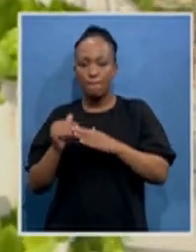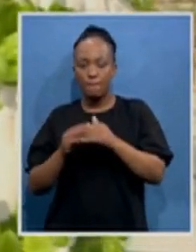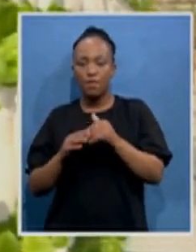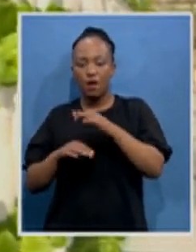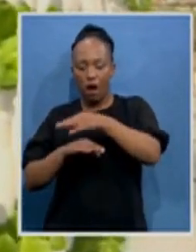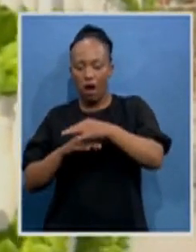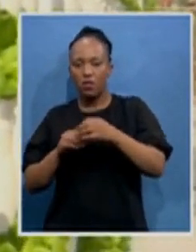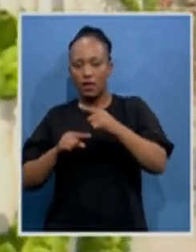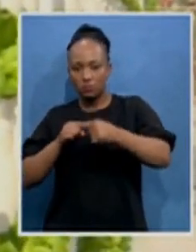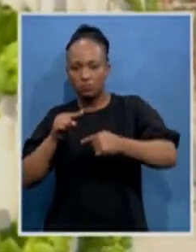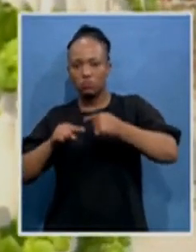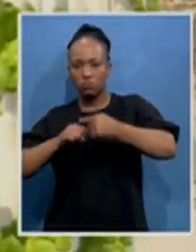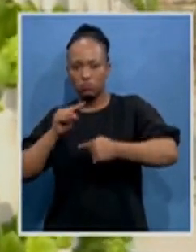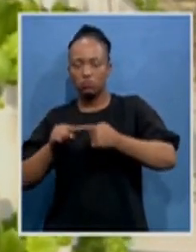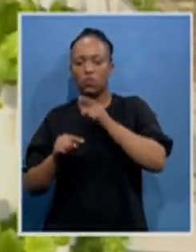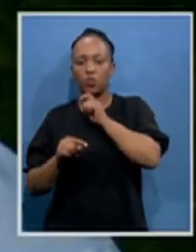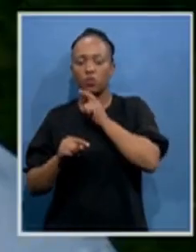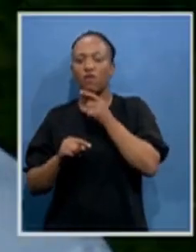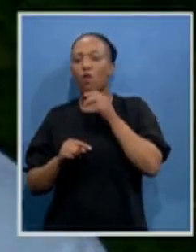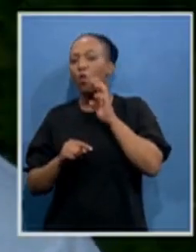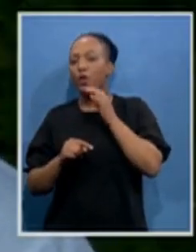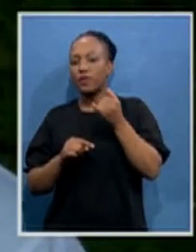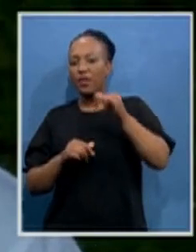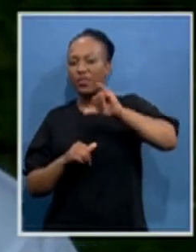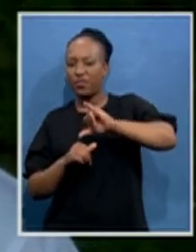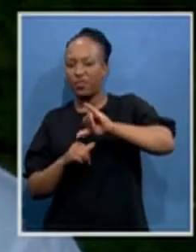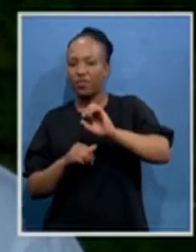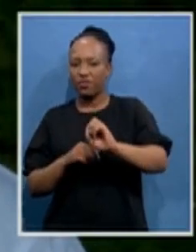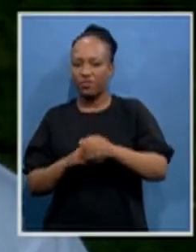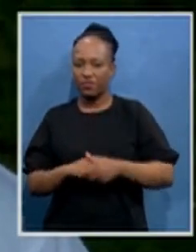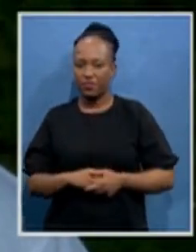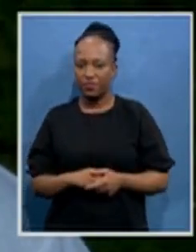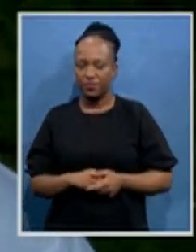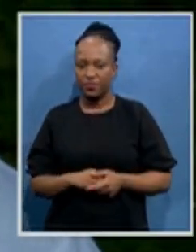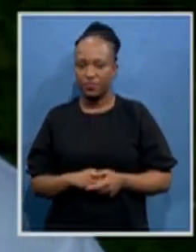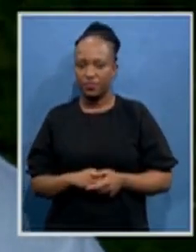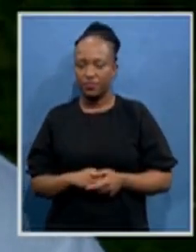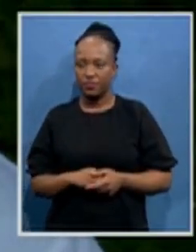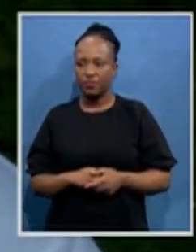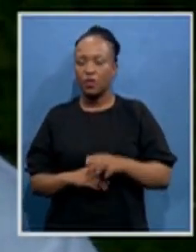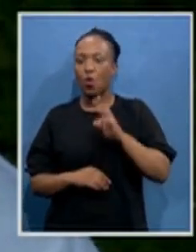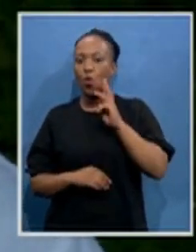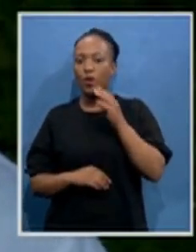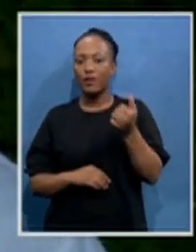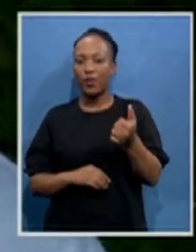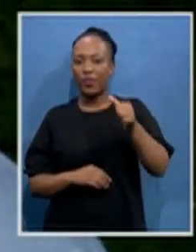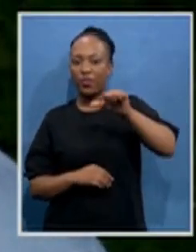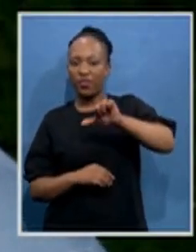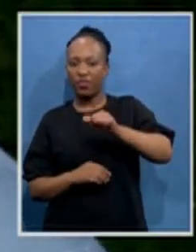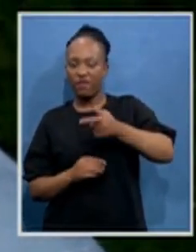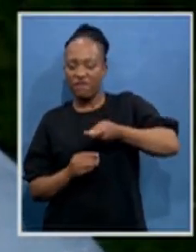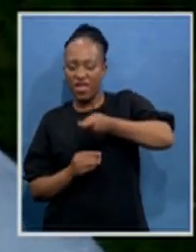pipes to control the climate in the greenhouse. The water, the nutrient water which recirculates through this